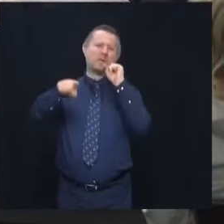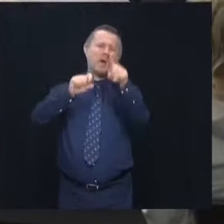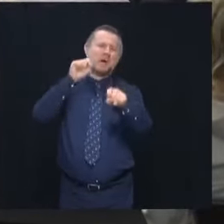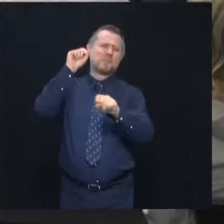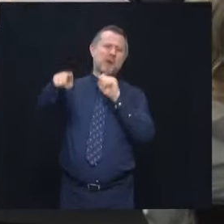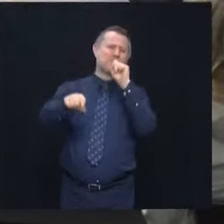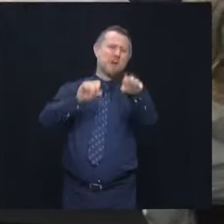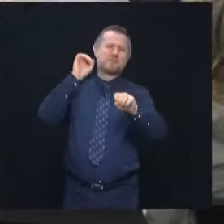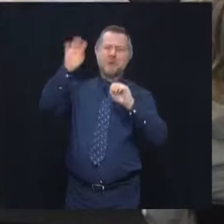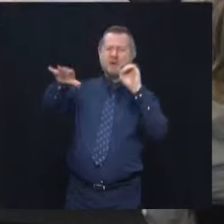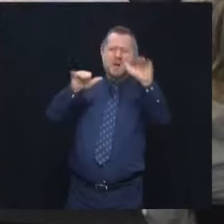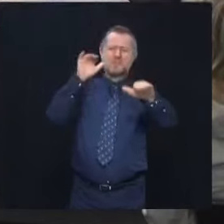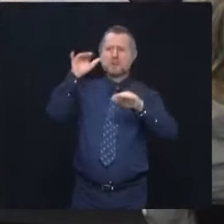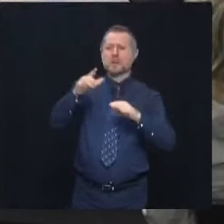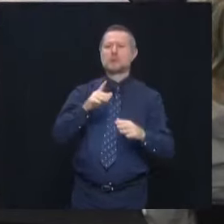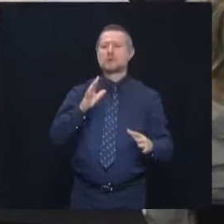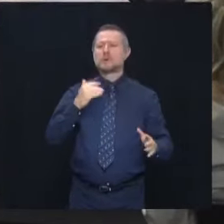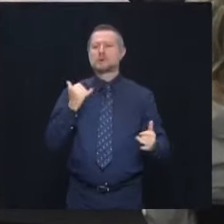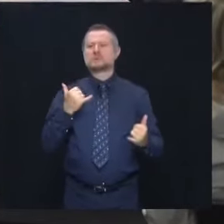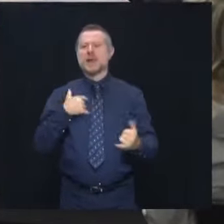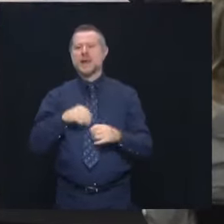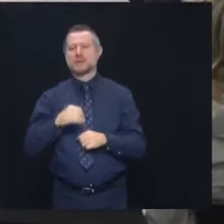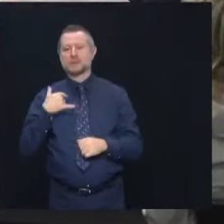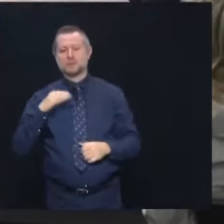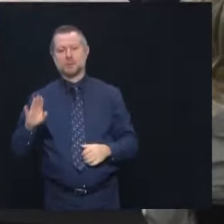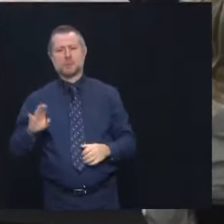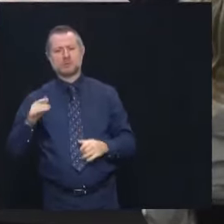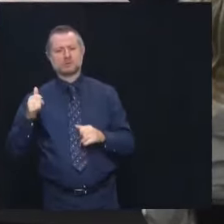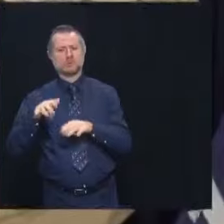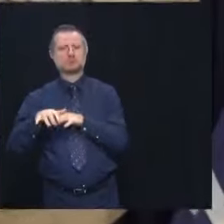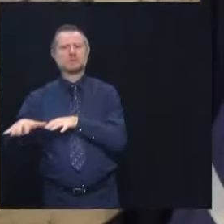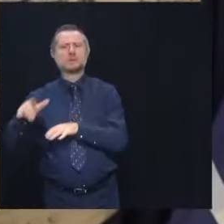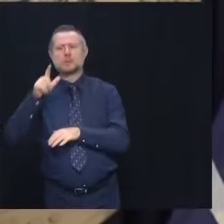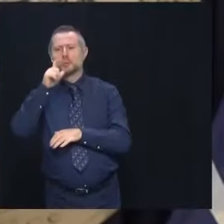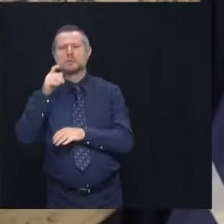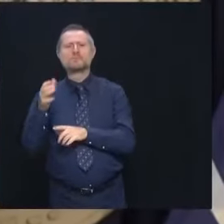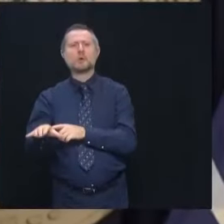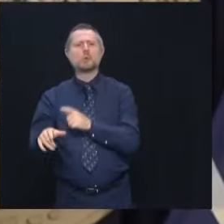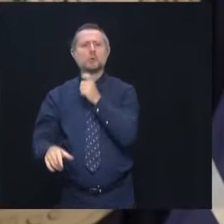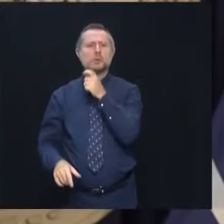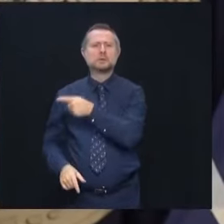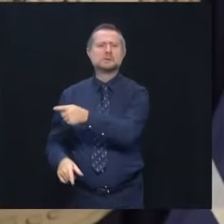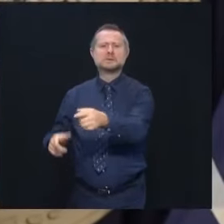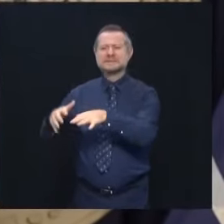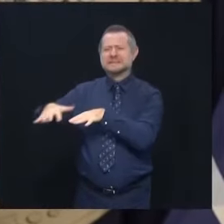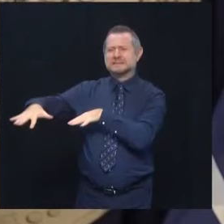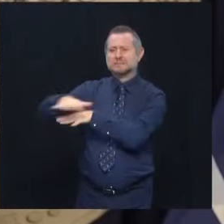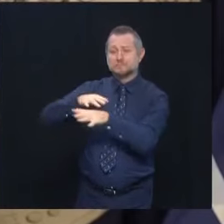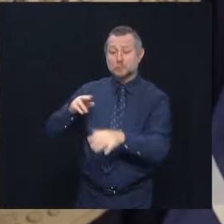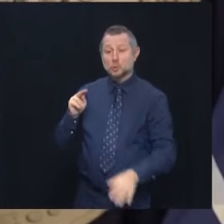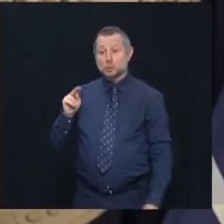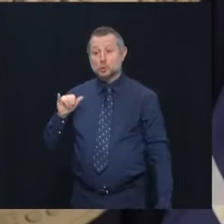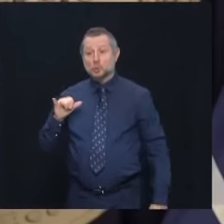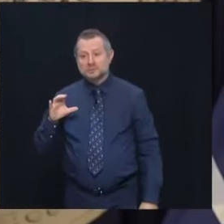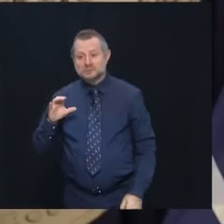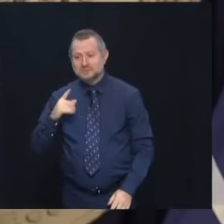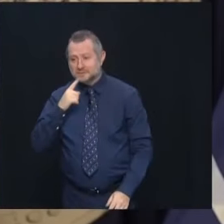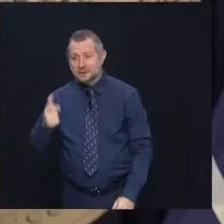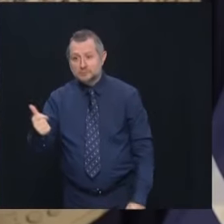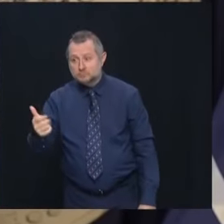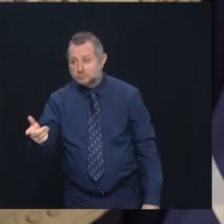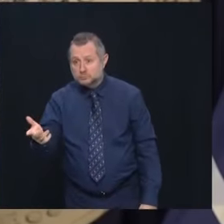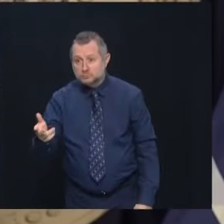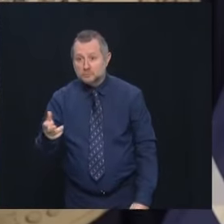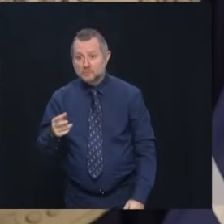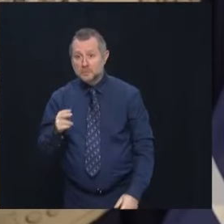Right now in Brooklyn, I'm told it's crowded. Who should be enforcing that? The city of New York. The